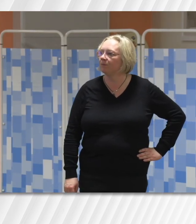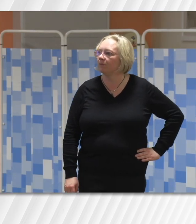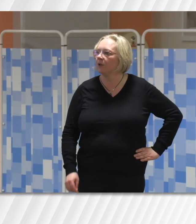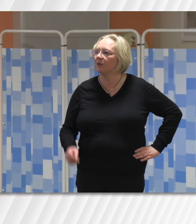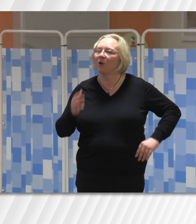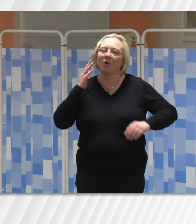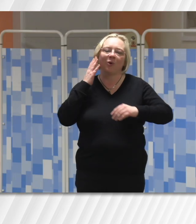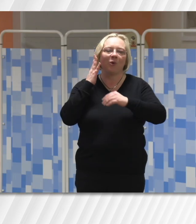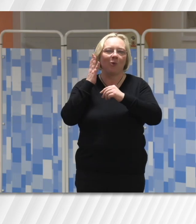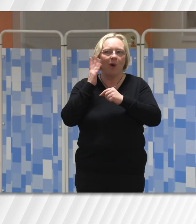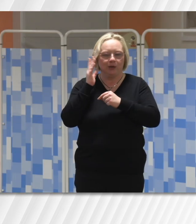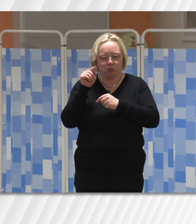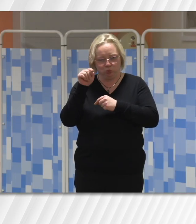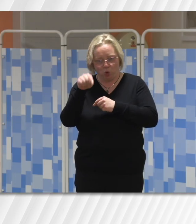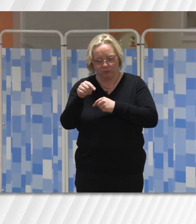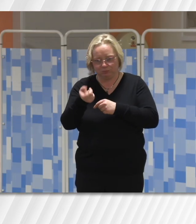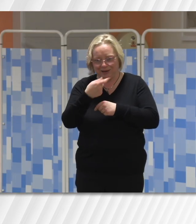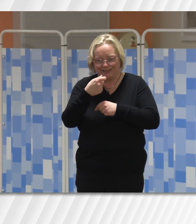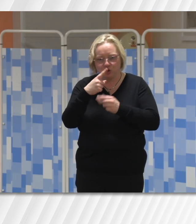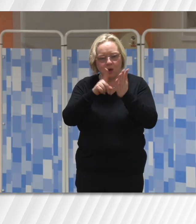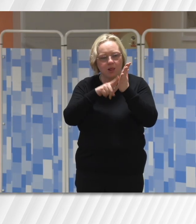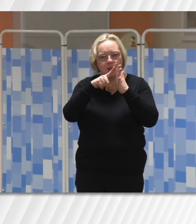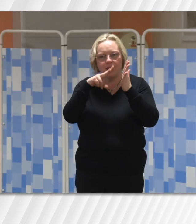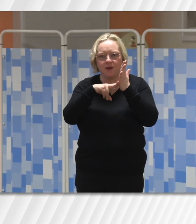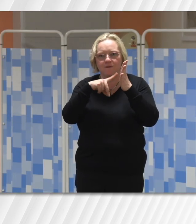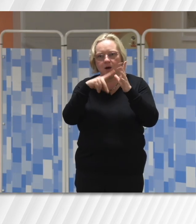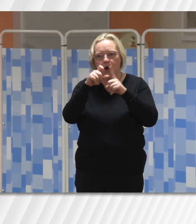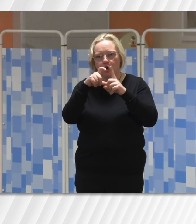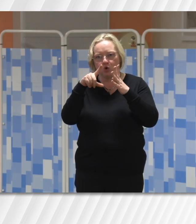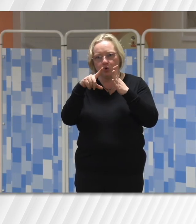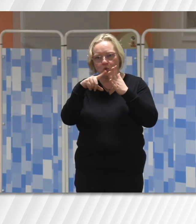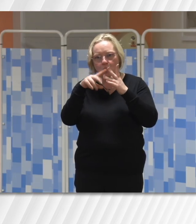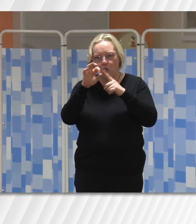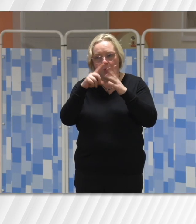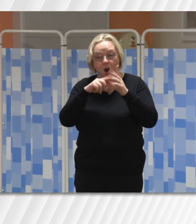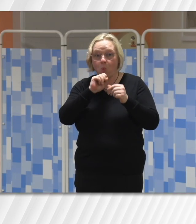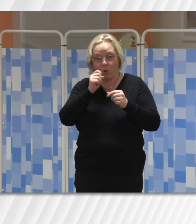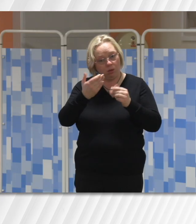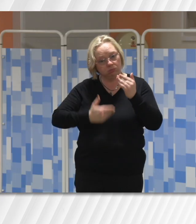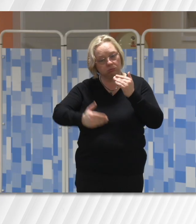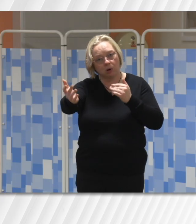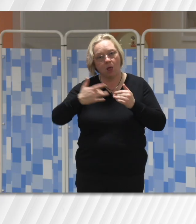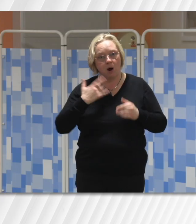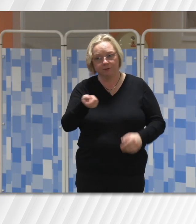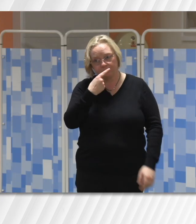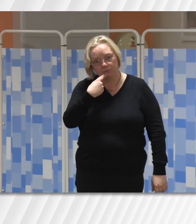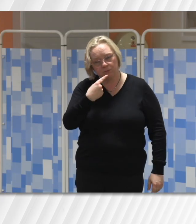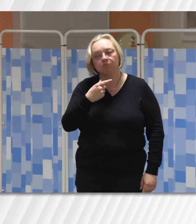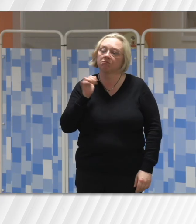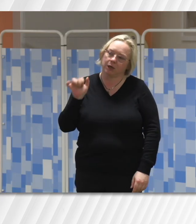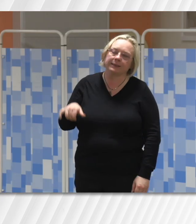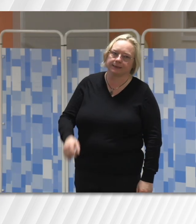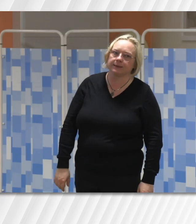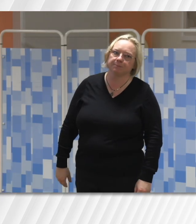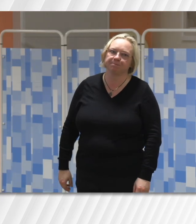this funny name of the medicine, Levodopa. you're on it for life, are you? Yeah. Unless you have an adverse reaction, and we